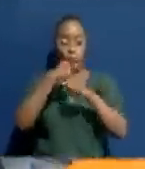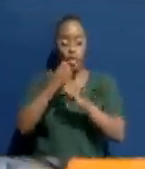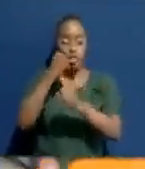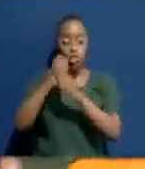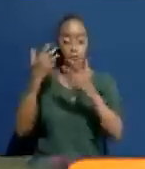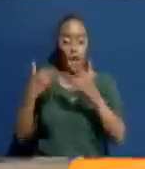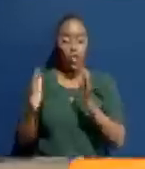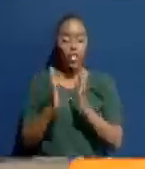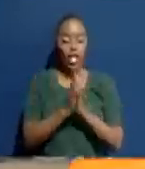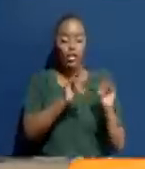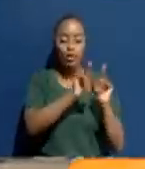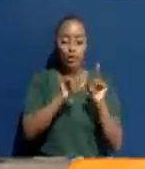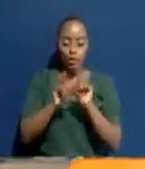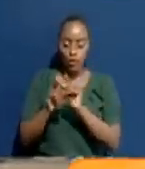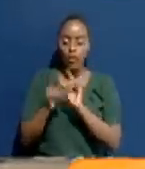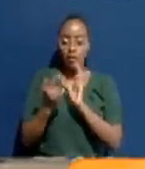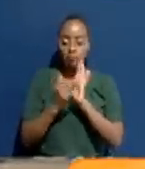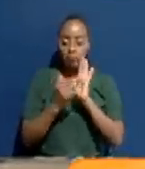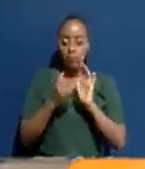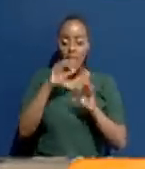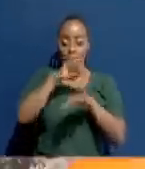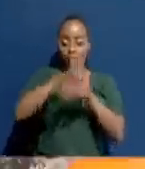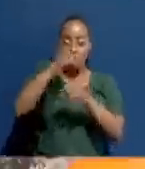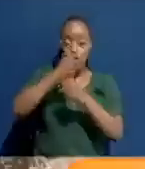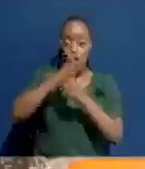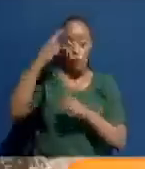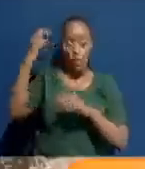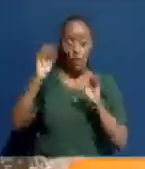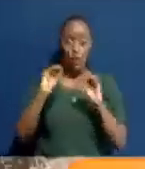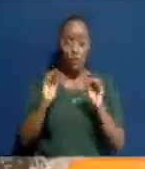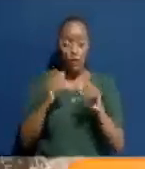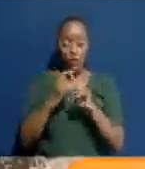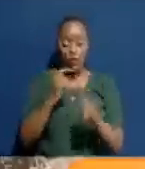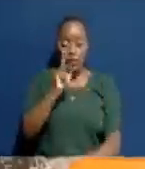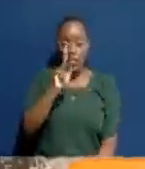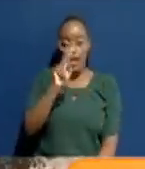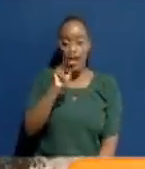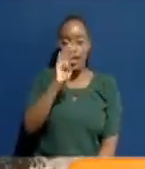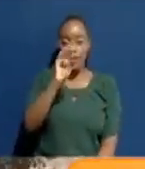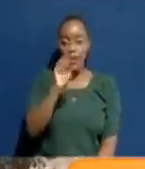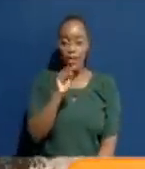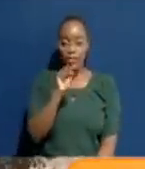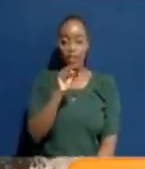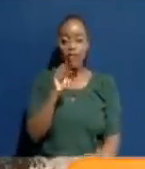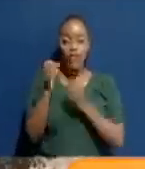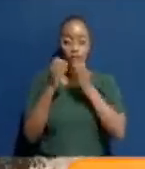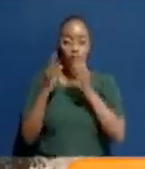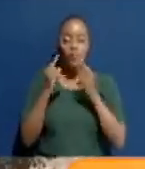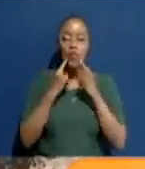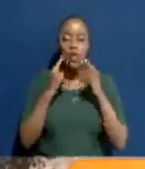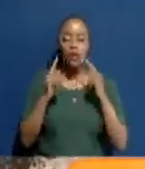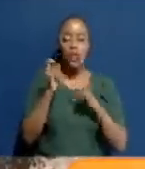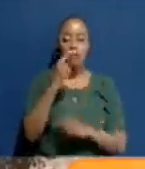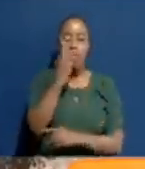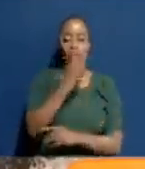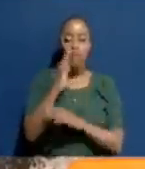losses and dim their prospects of getting their dream jobs. According to the Kenya National Bureau of Statistics data released in April,